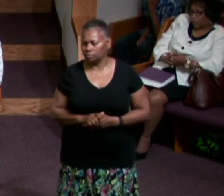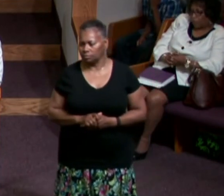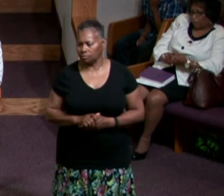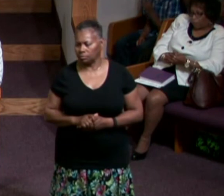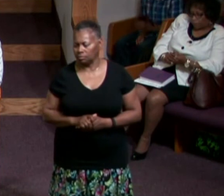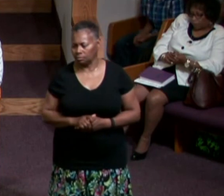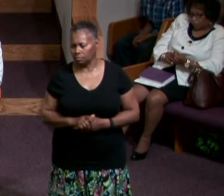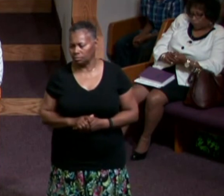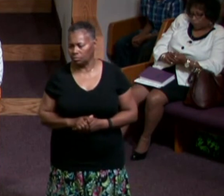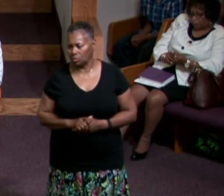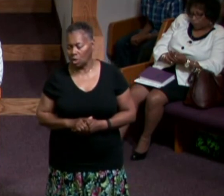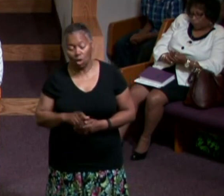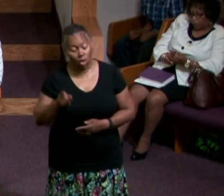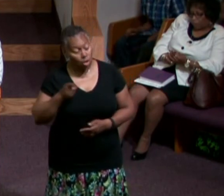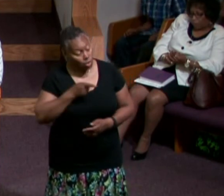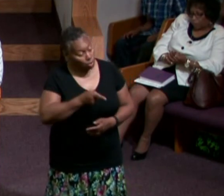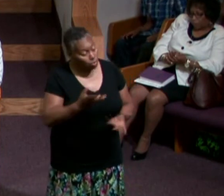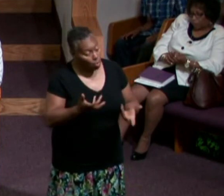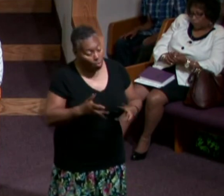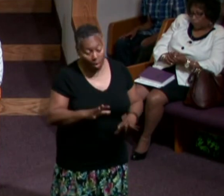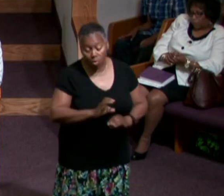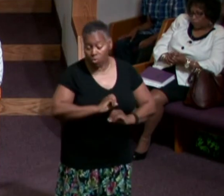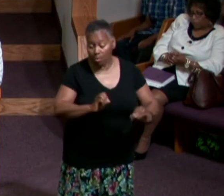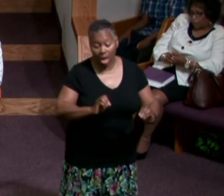And so if you don't want nobody doing that to your daughter,